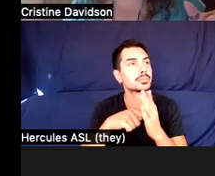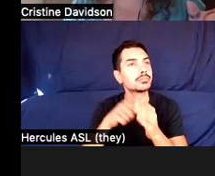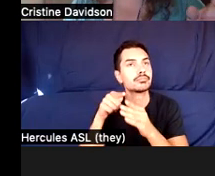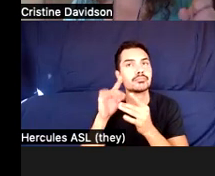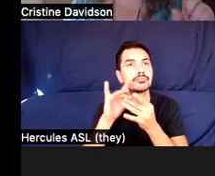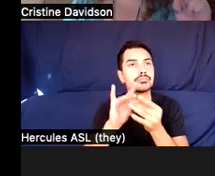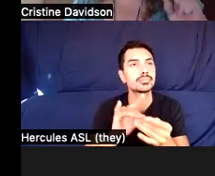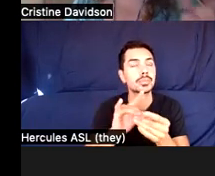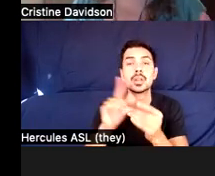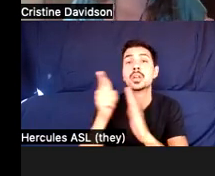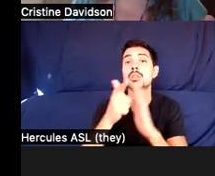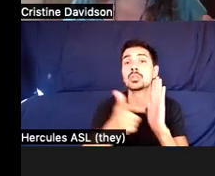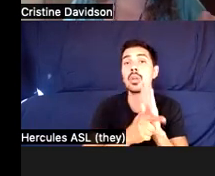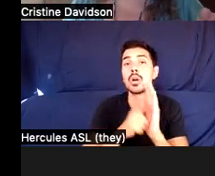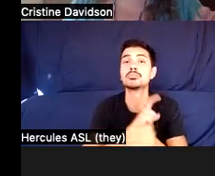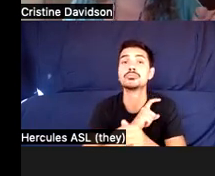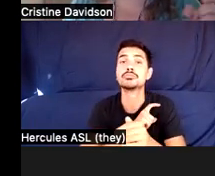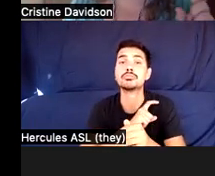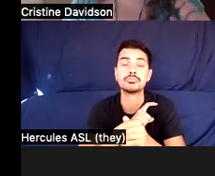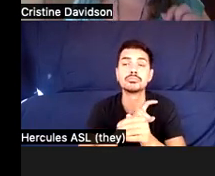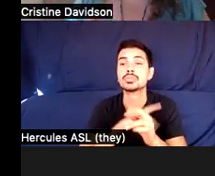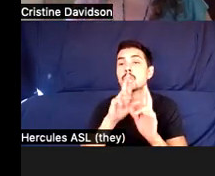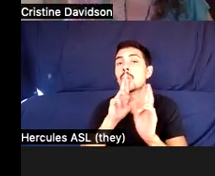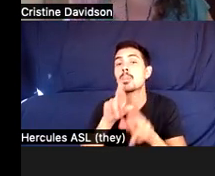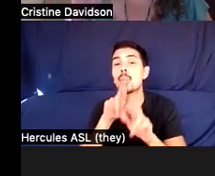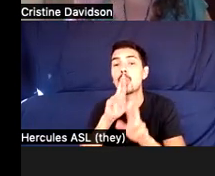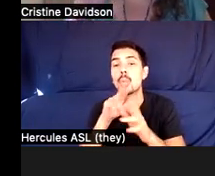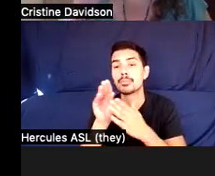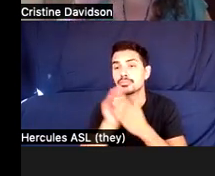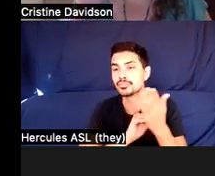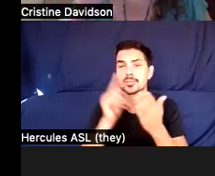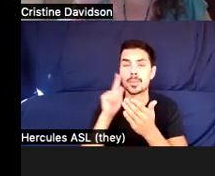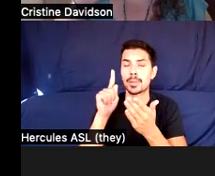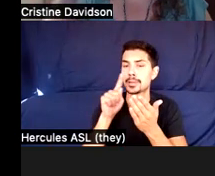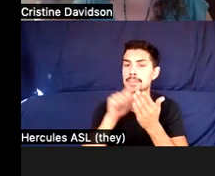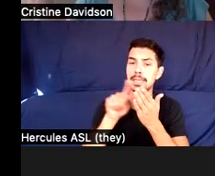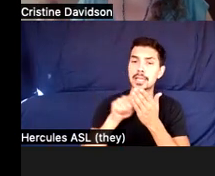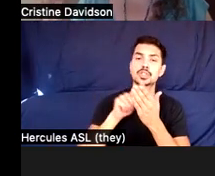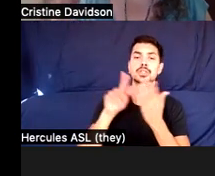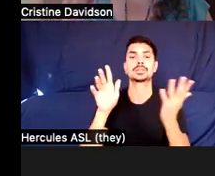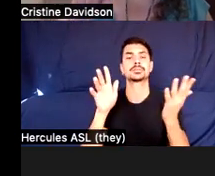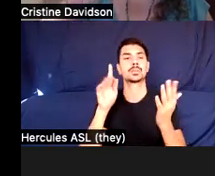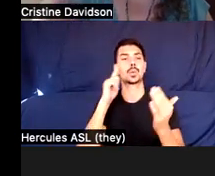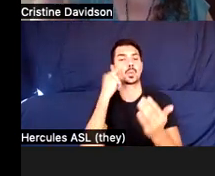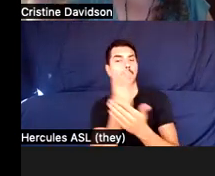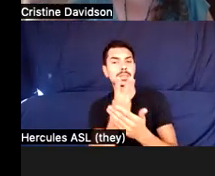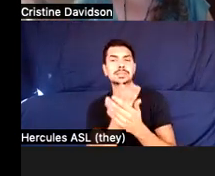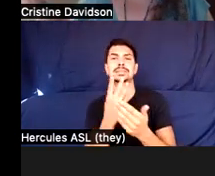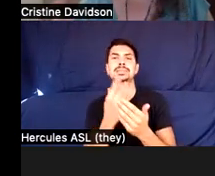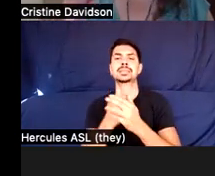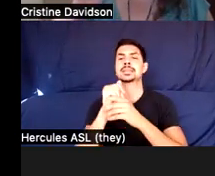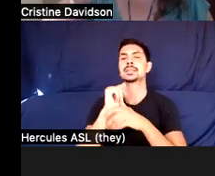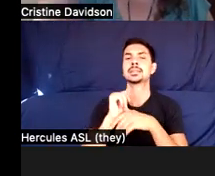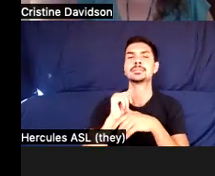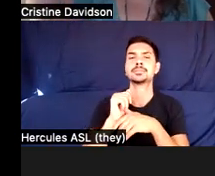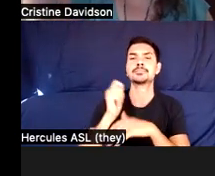the statements, getting the forensic exam. Like those are real important processes in